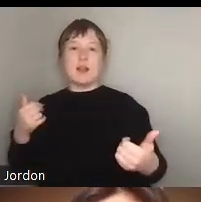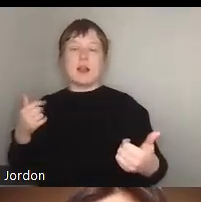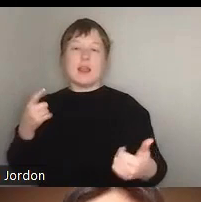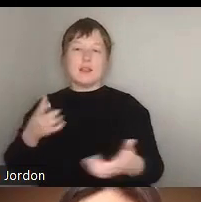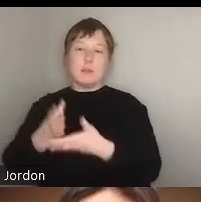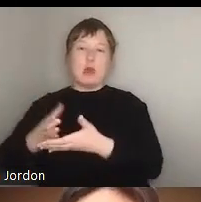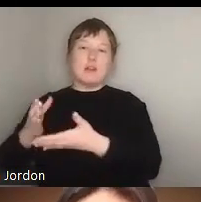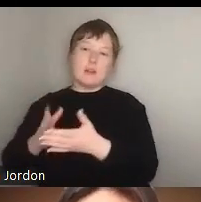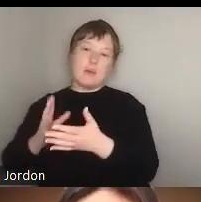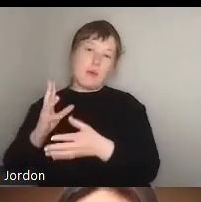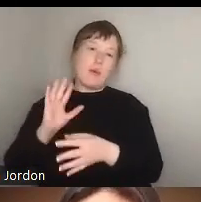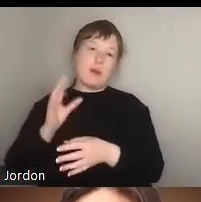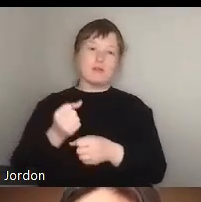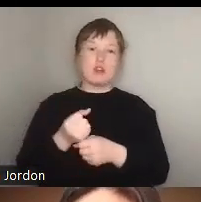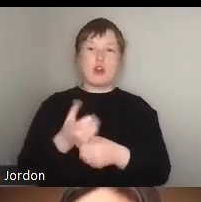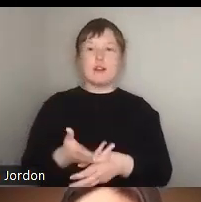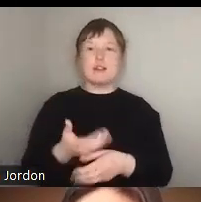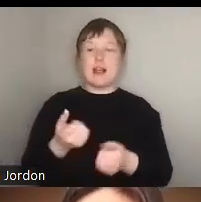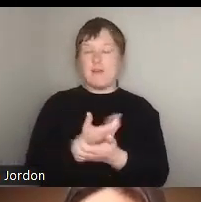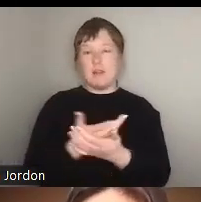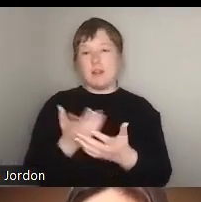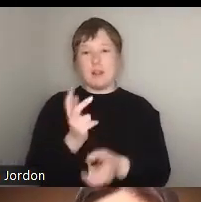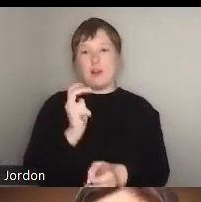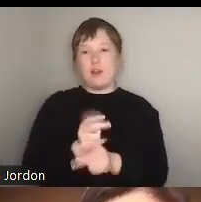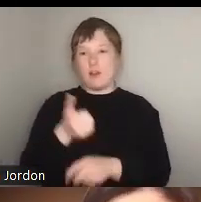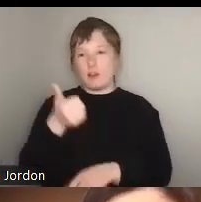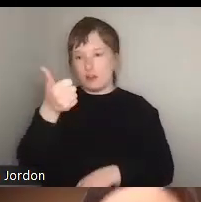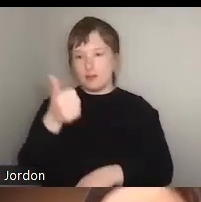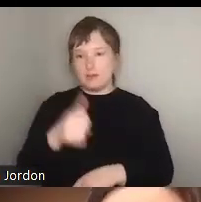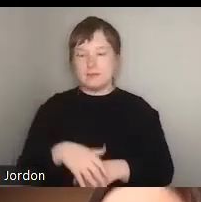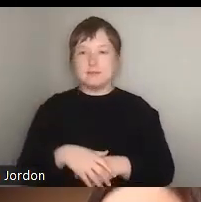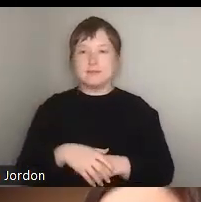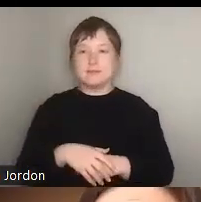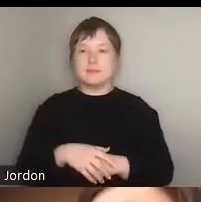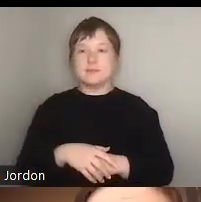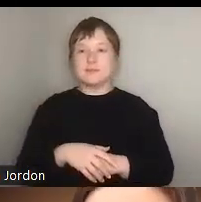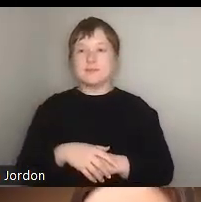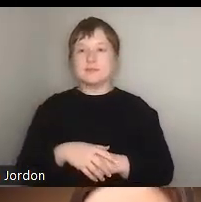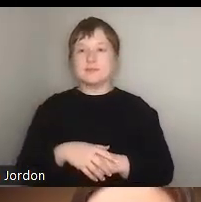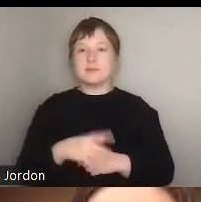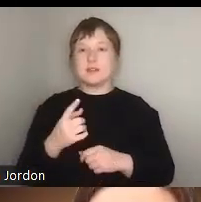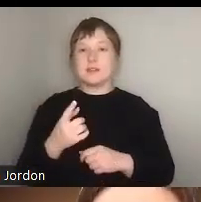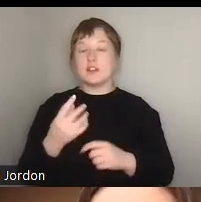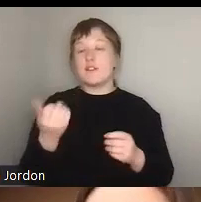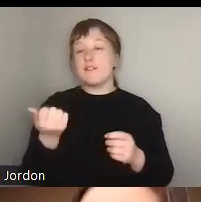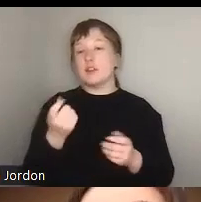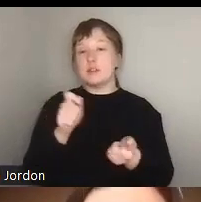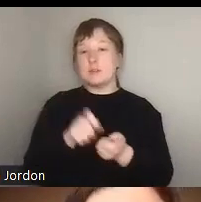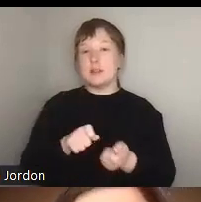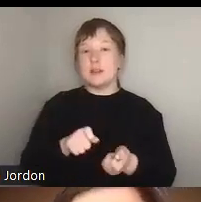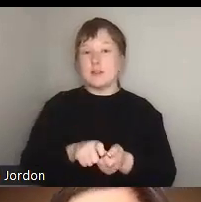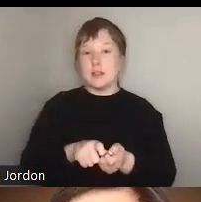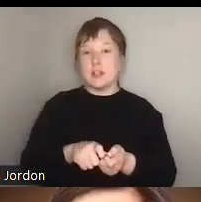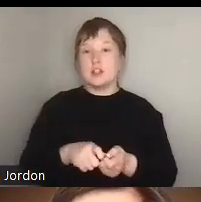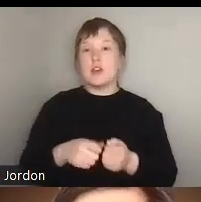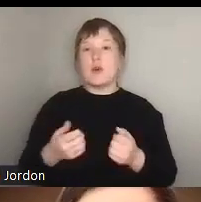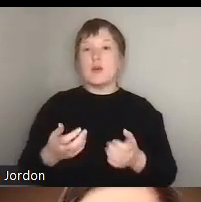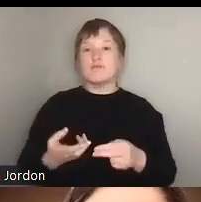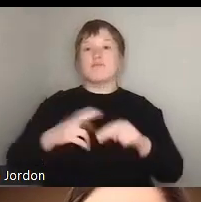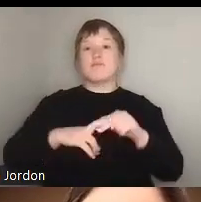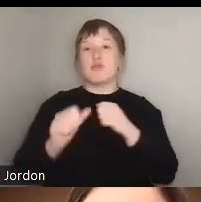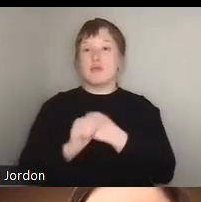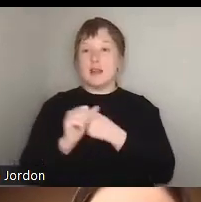make every single step harder along the way. So some of just the specific ones, an increased risk of